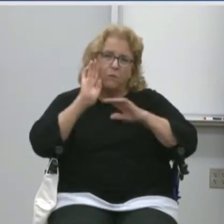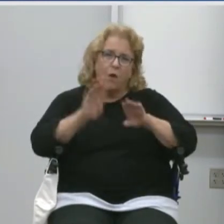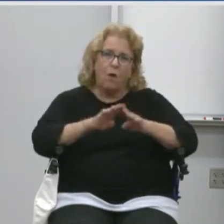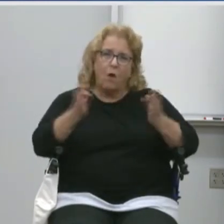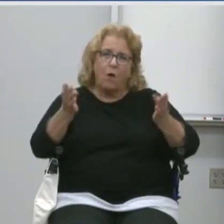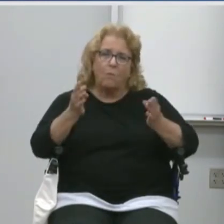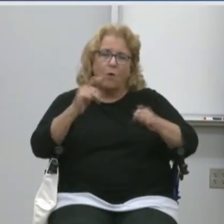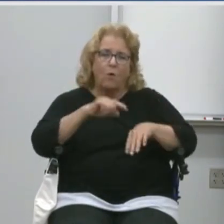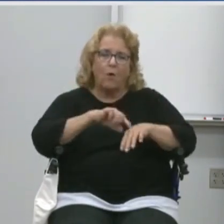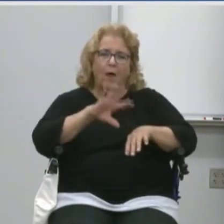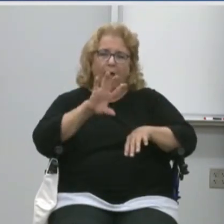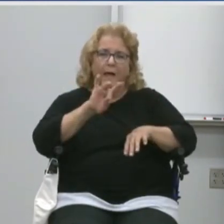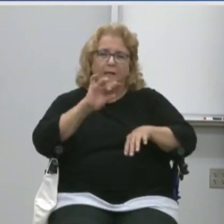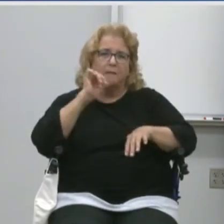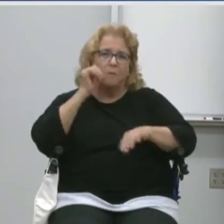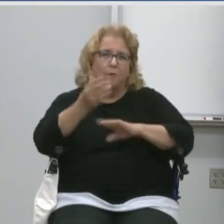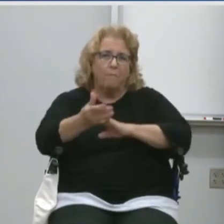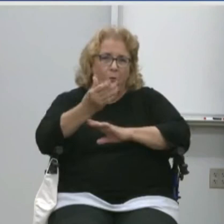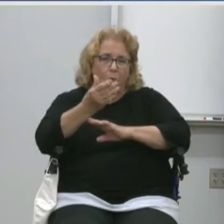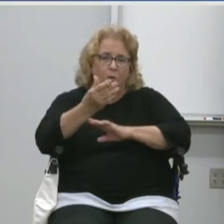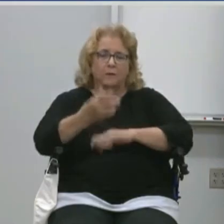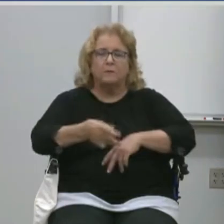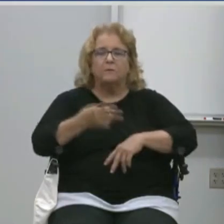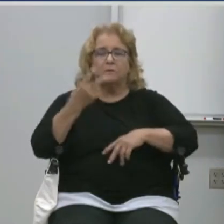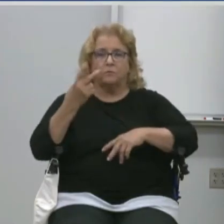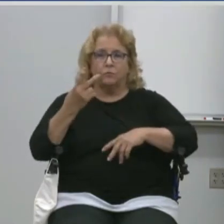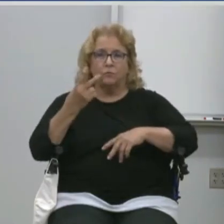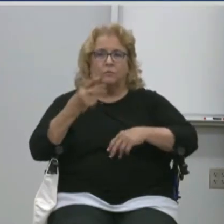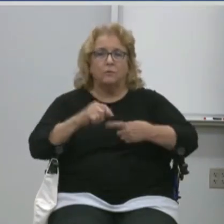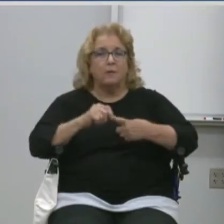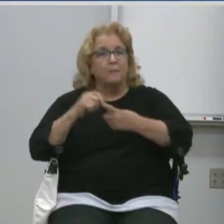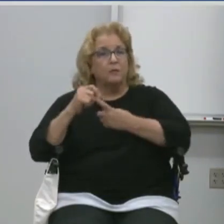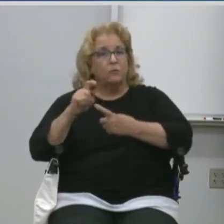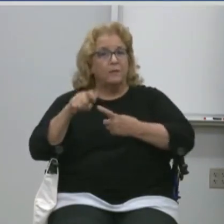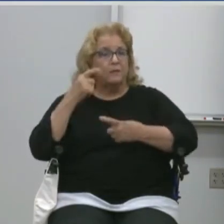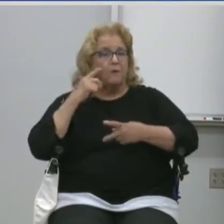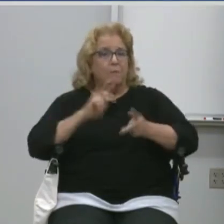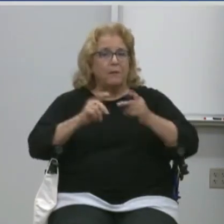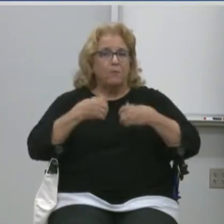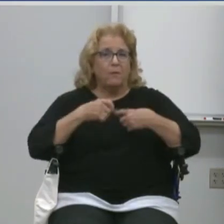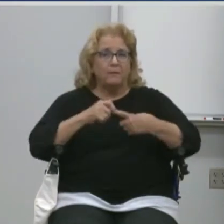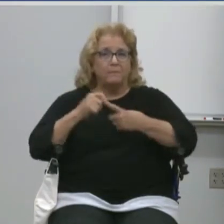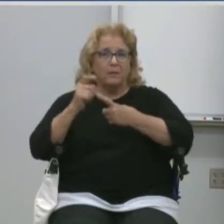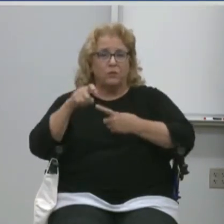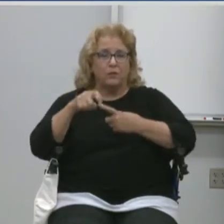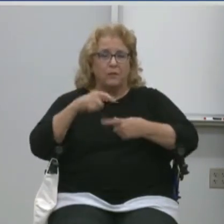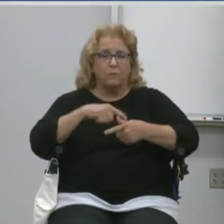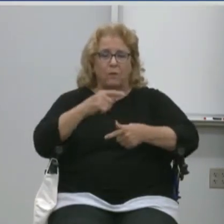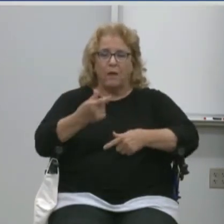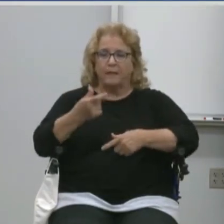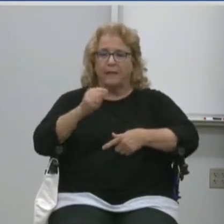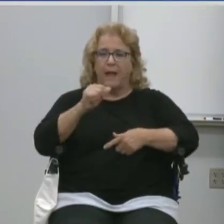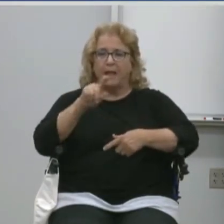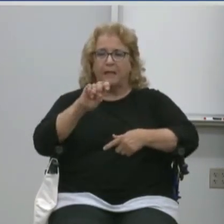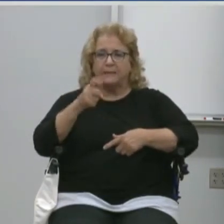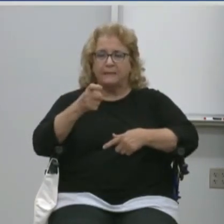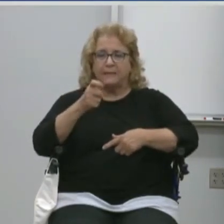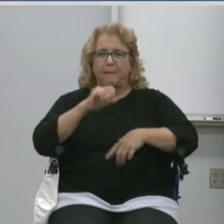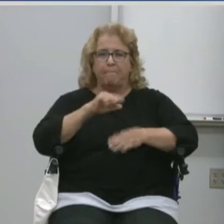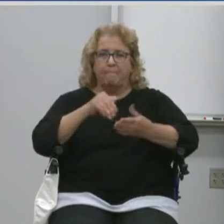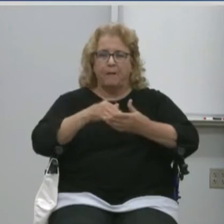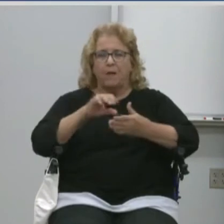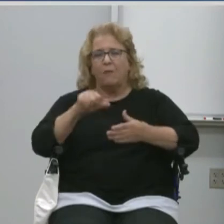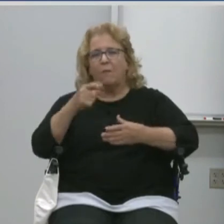o'clock tomorrow morning. 2 of those shelters are going to be special needs shelters. One is Galaxy Middle, and the other one is